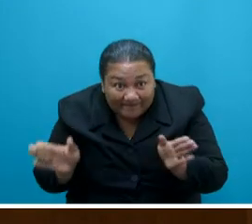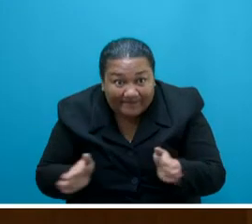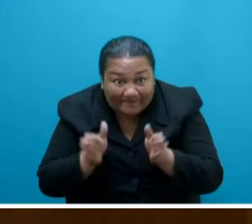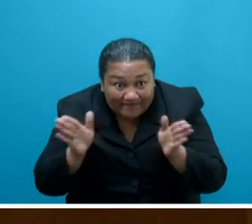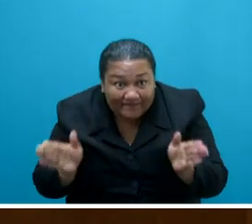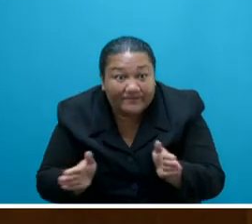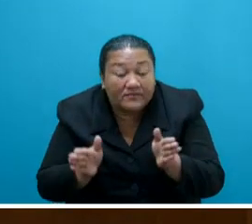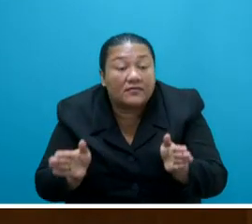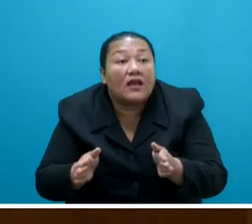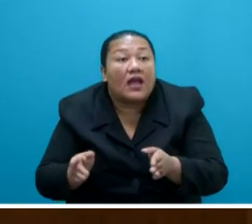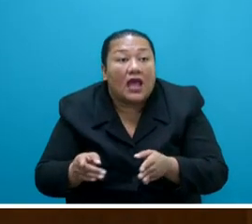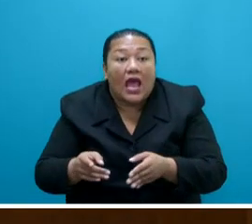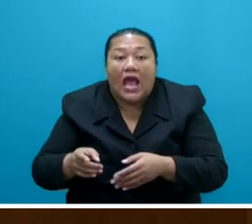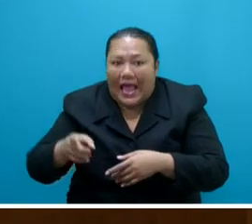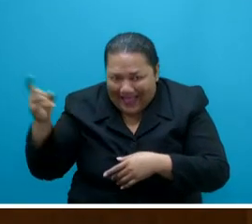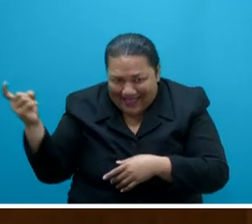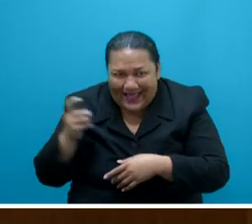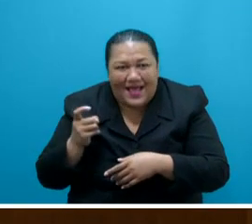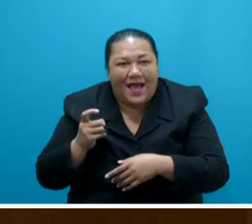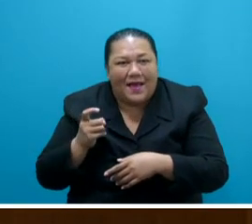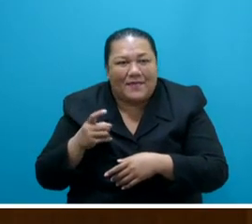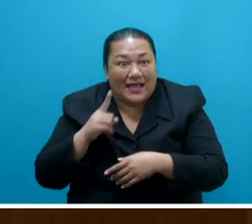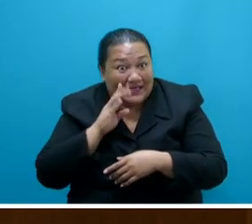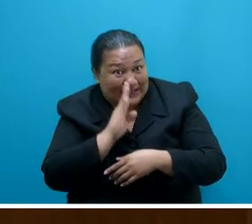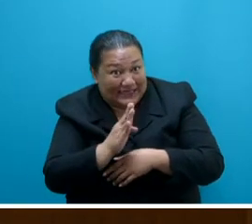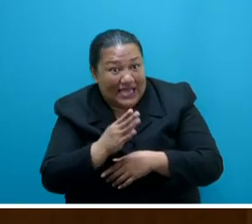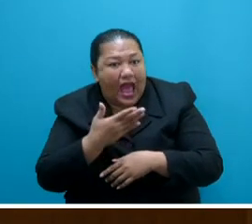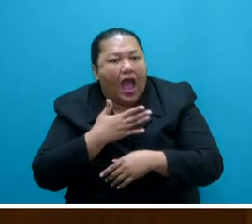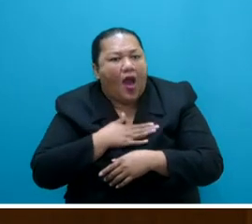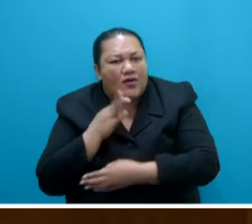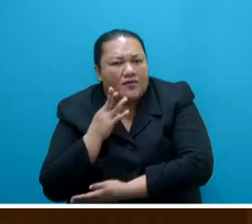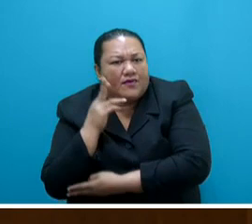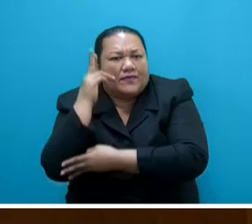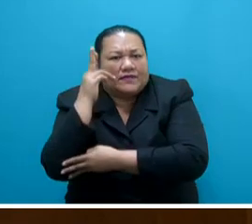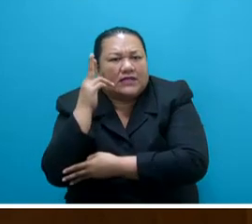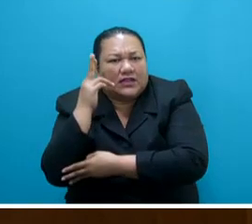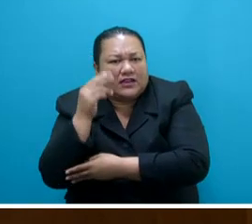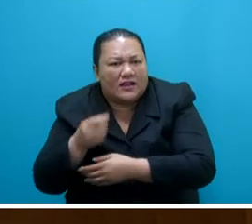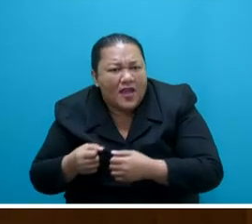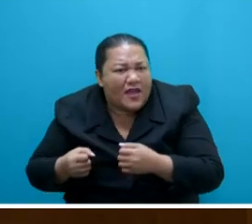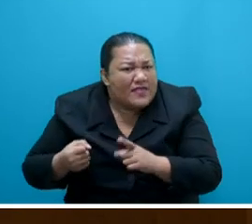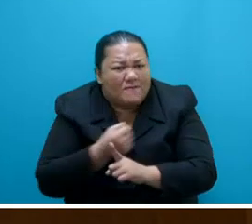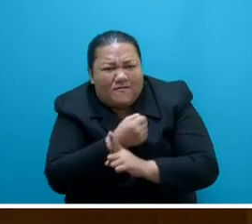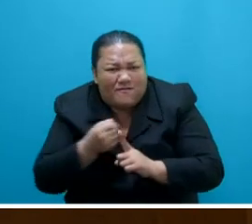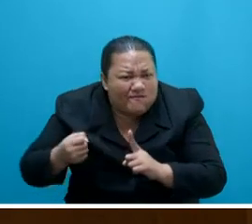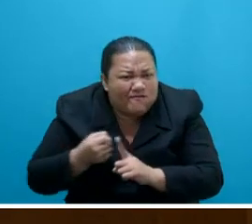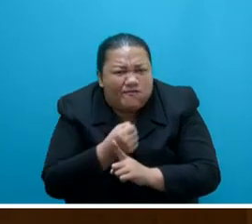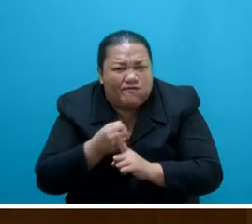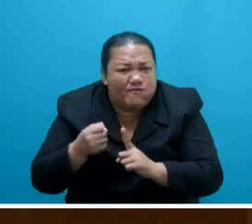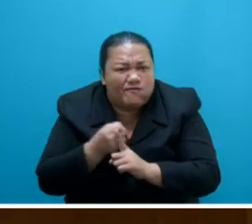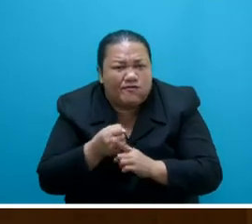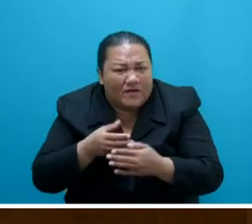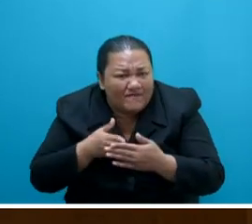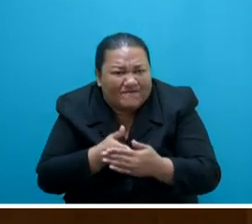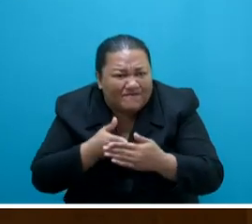efforts, where our sleepless delegations fight relentlessly to elevate our voice on the world stage.